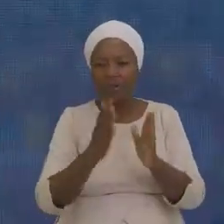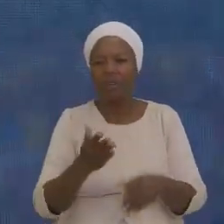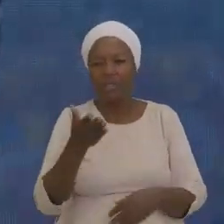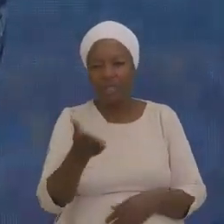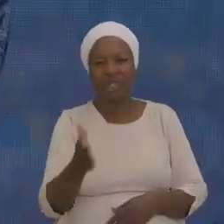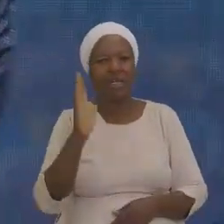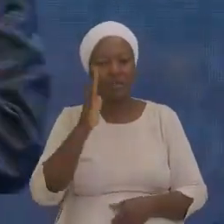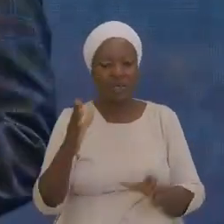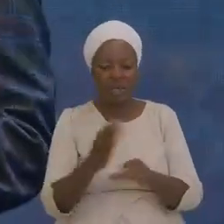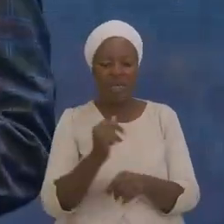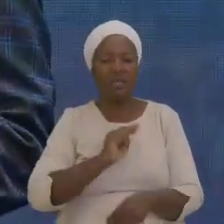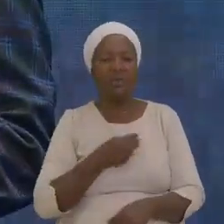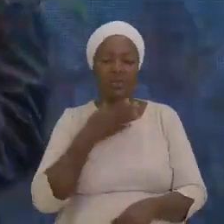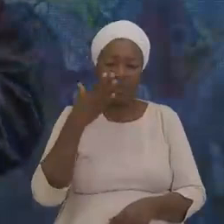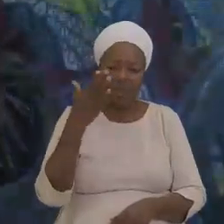us there.